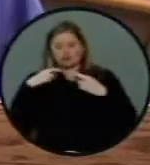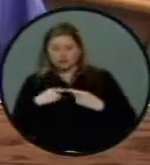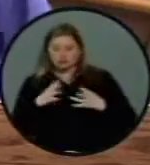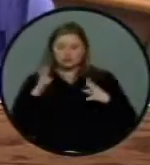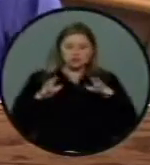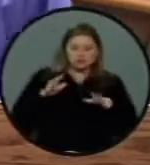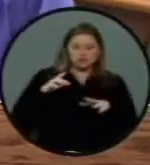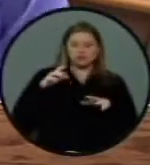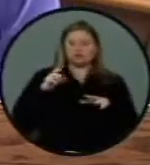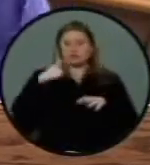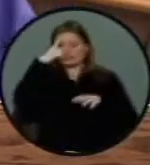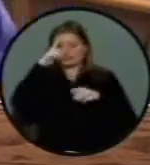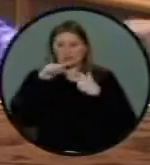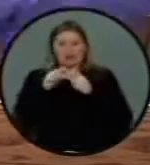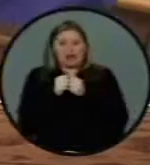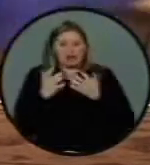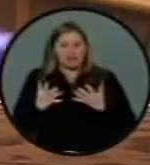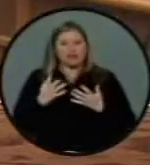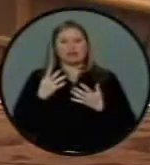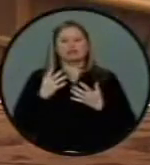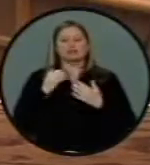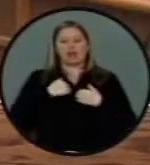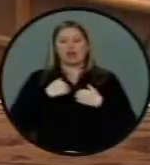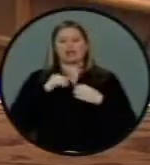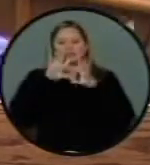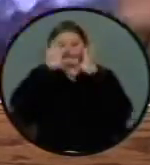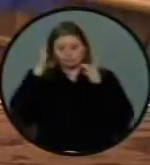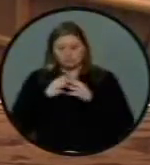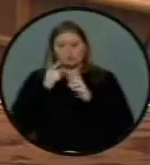lots of dynamics to see how we can get where we want to go.